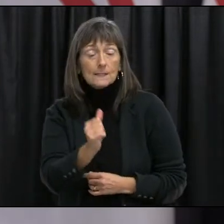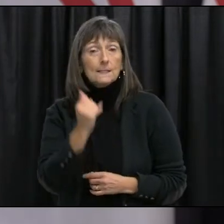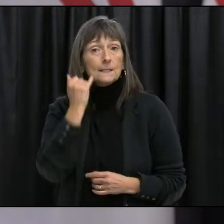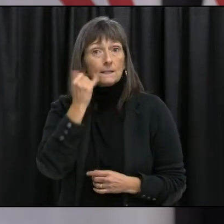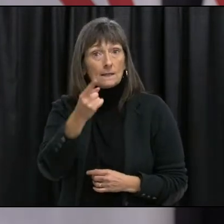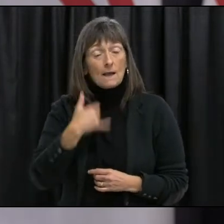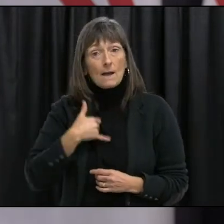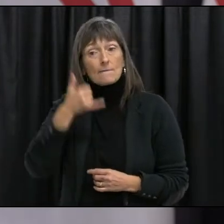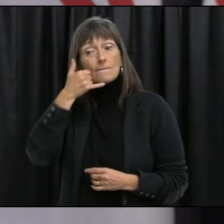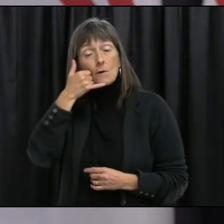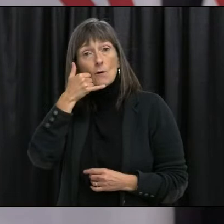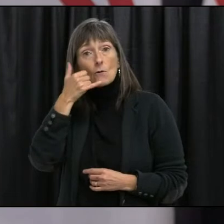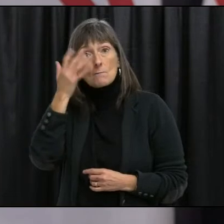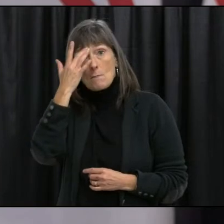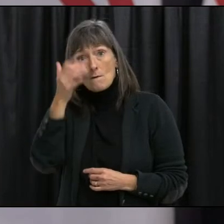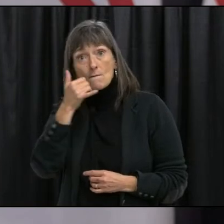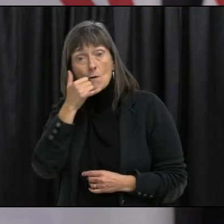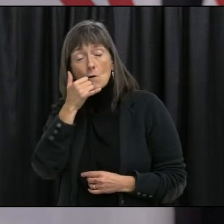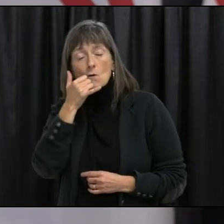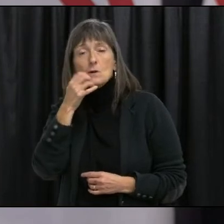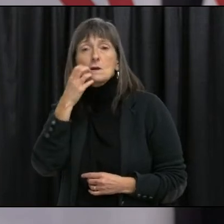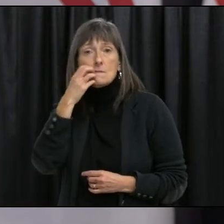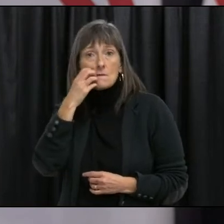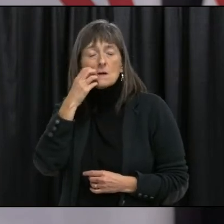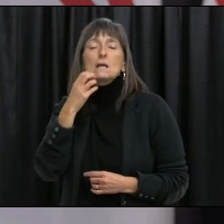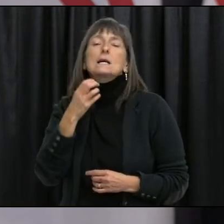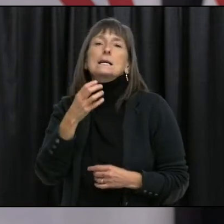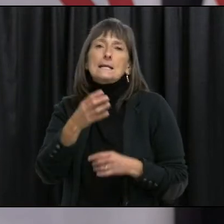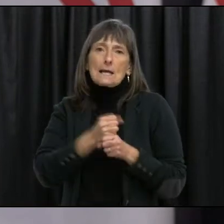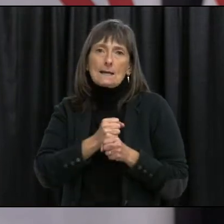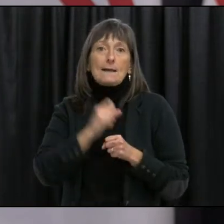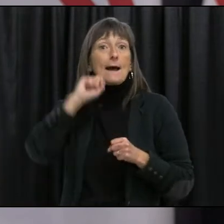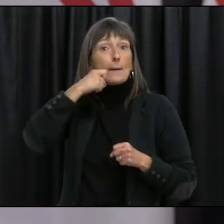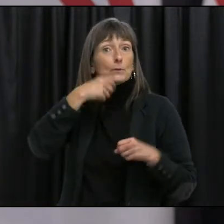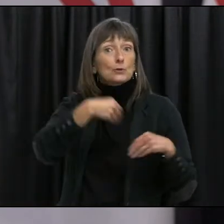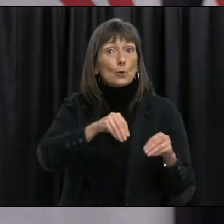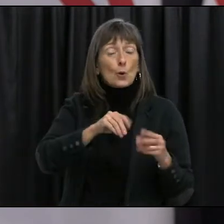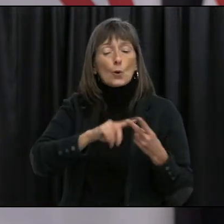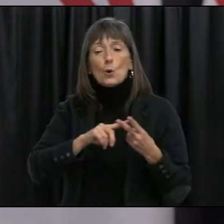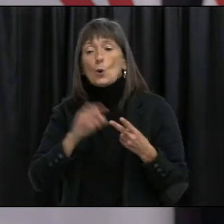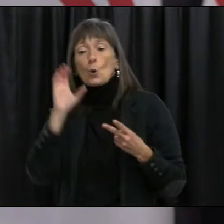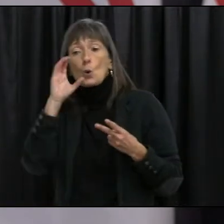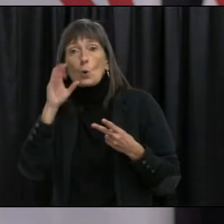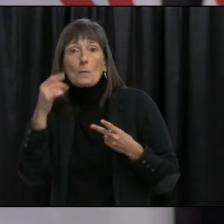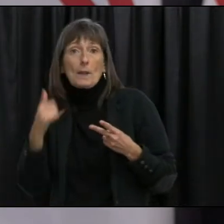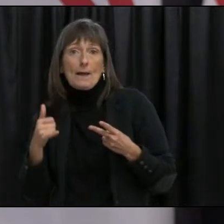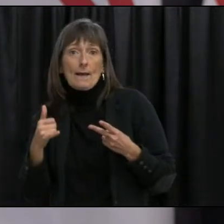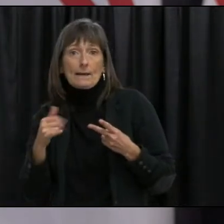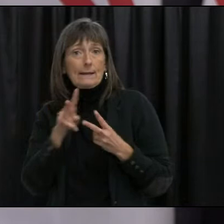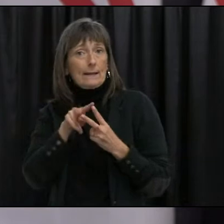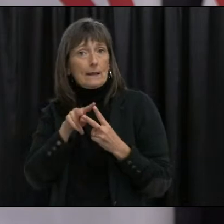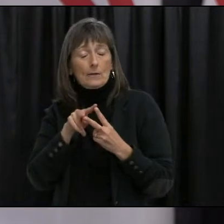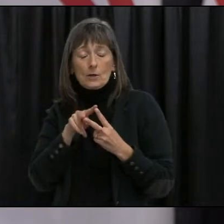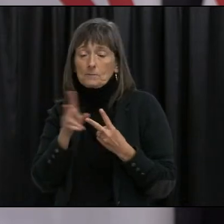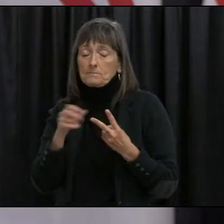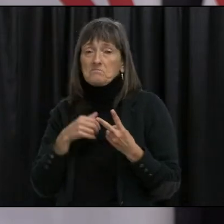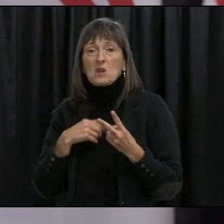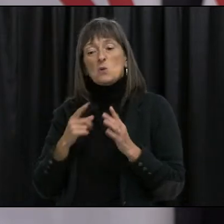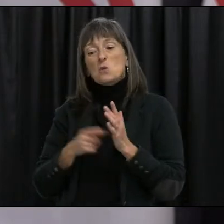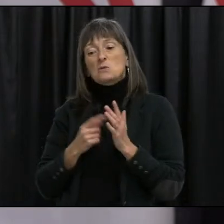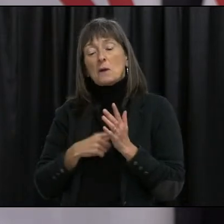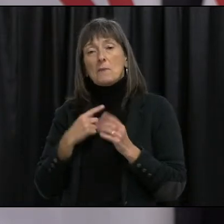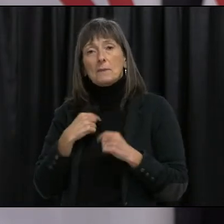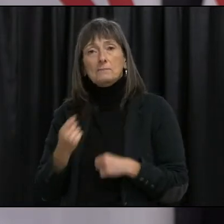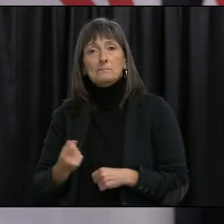smartphone to get it. You can get it from the Apple Store or from Google Play. And it just sits there and mine periodically beeps